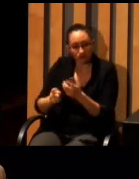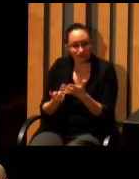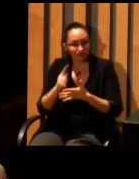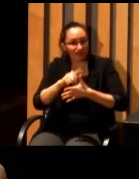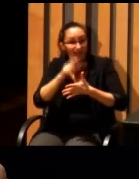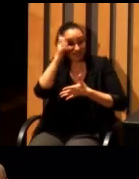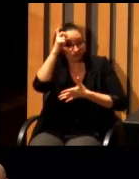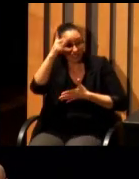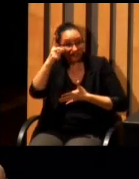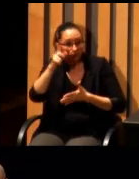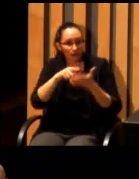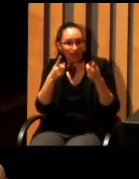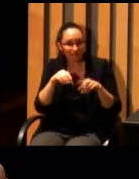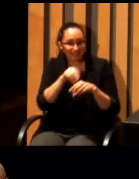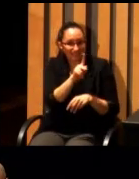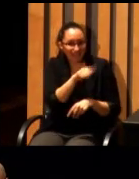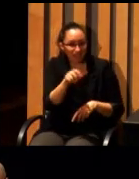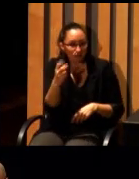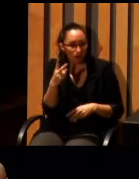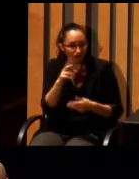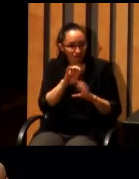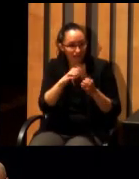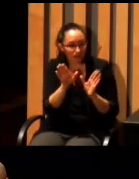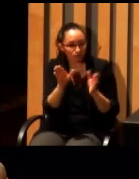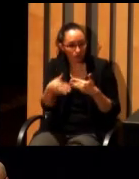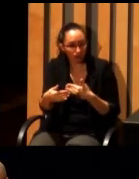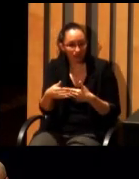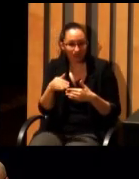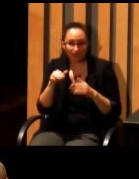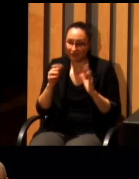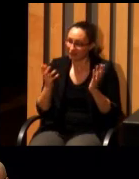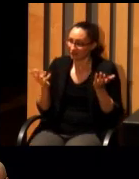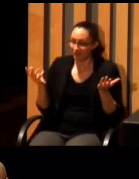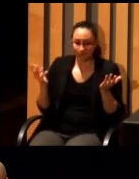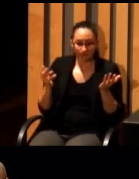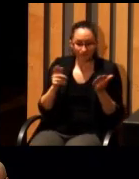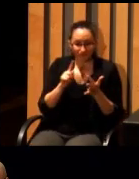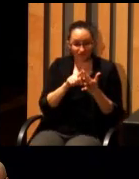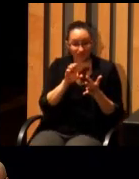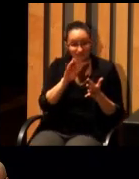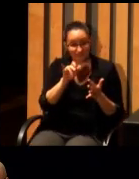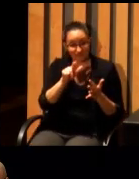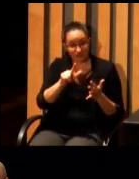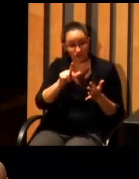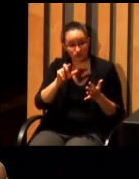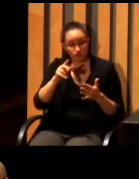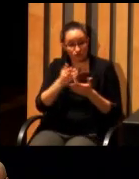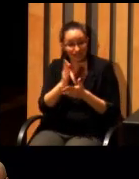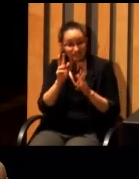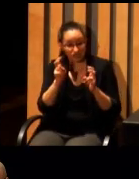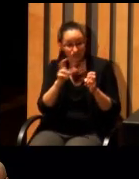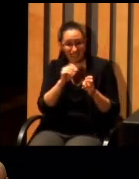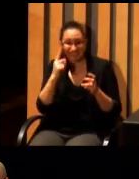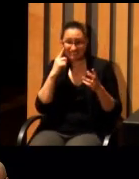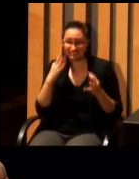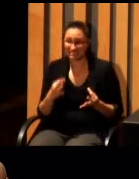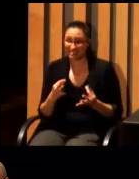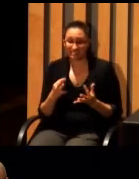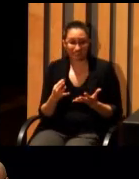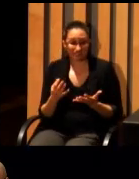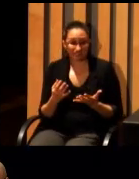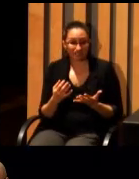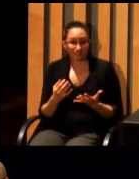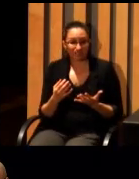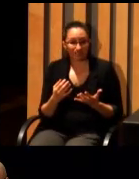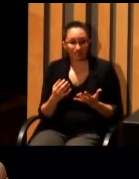that happen in the K-12 classroom can contribute to this kind of effort. Civil rights issues and decisions themselves, right? There is a body